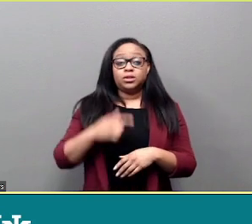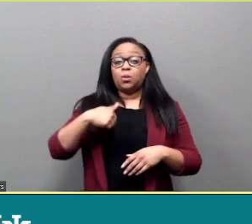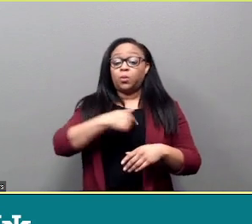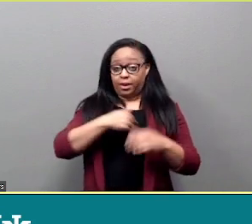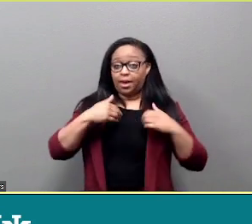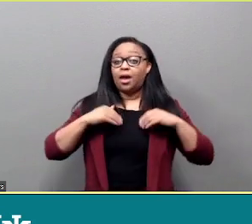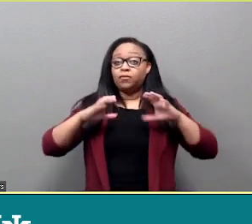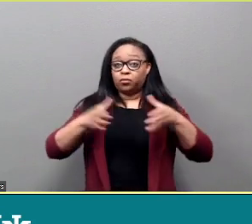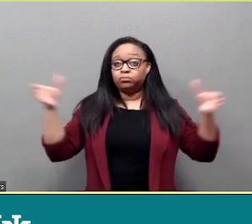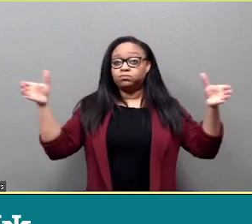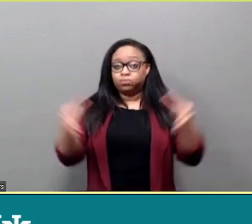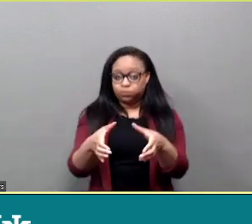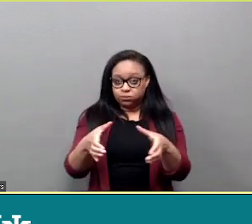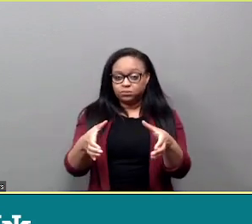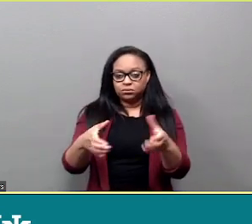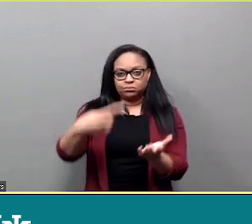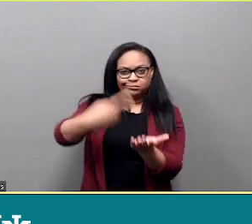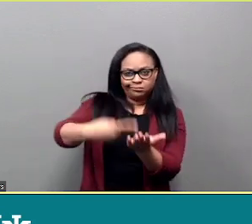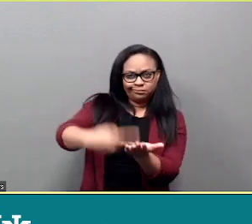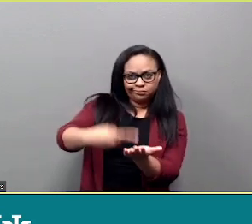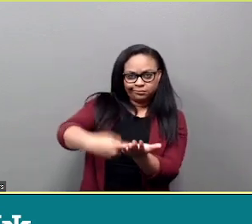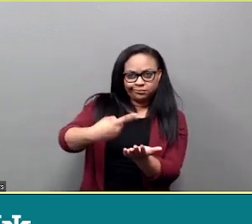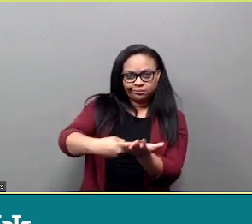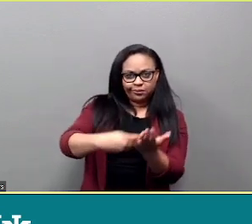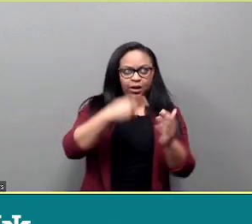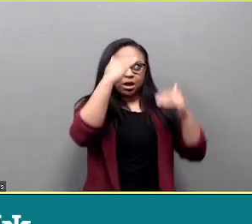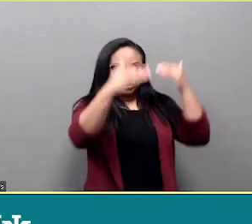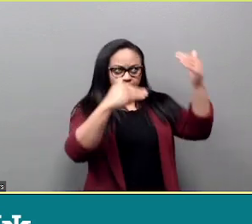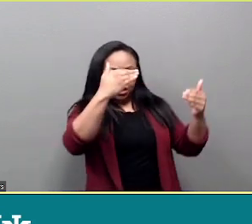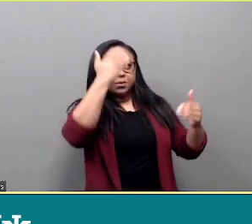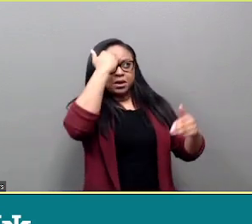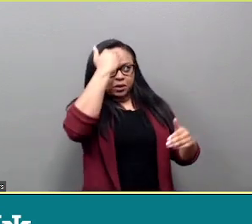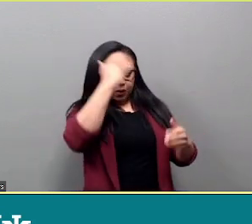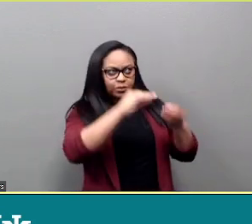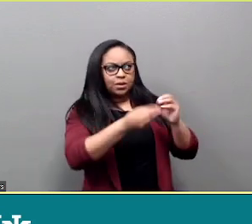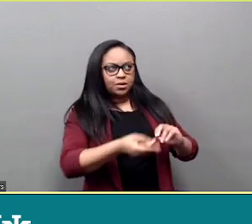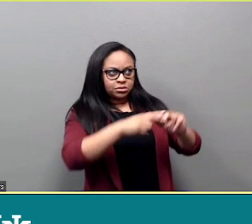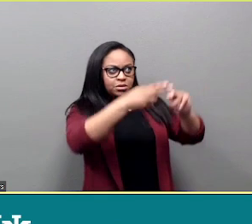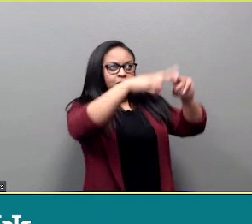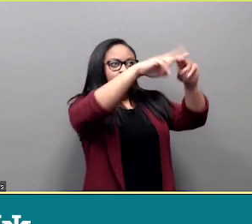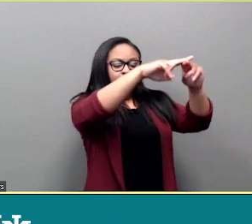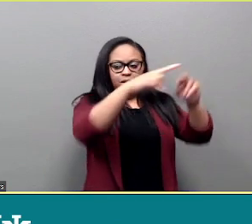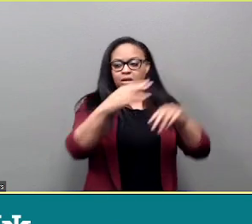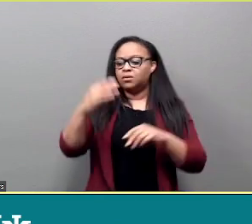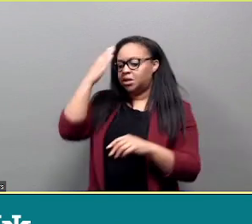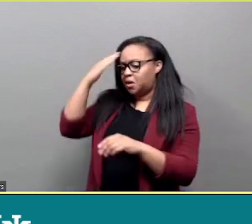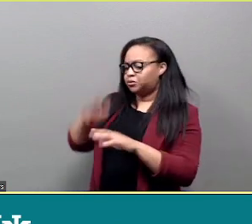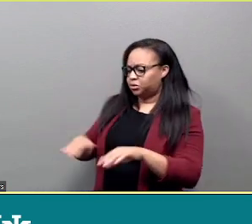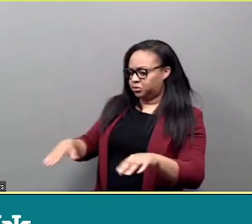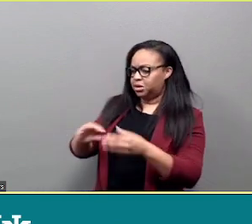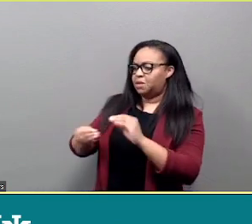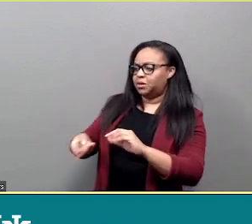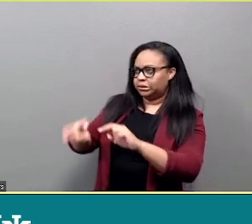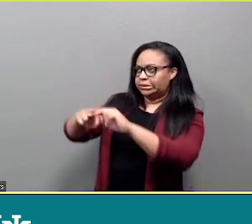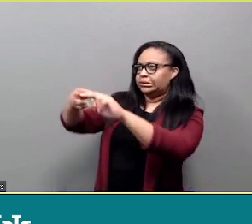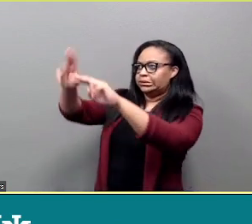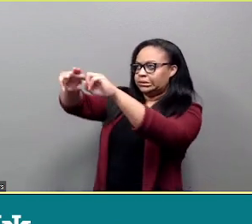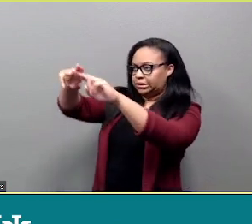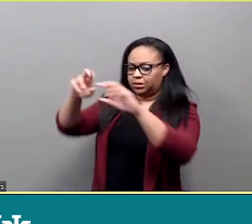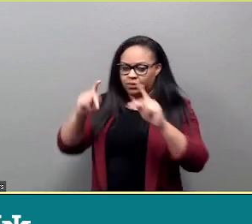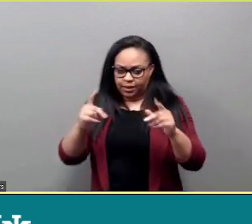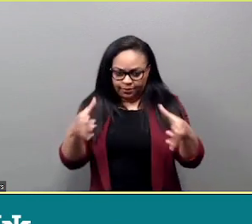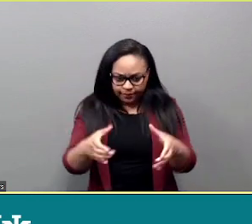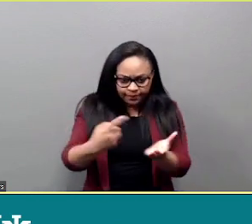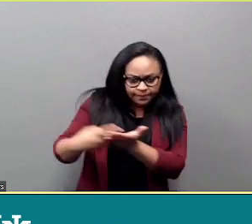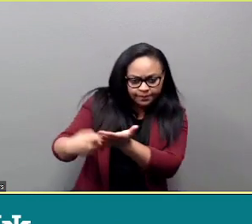adult and the pediatric surge. Within this, we continue to identify and open additional spaces to maximize our resources